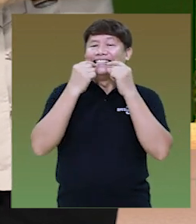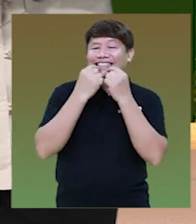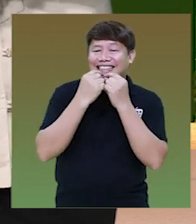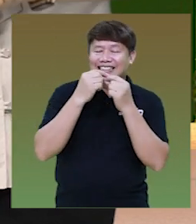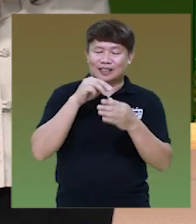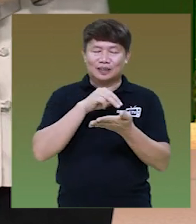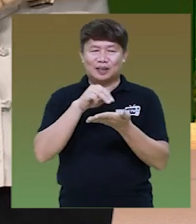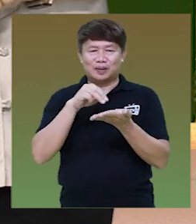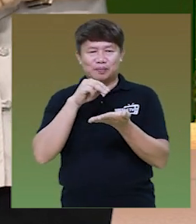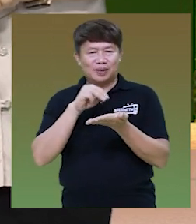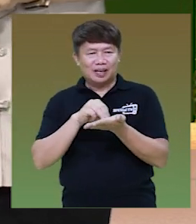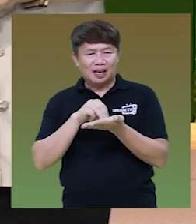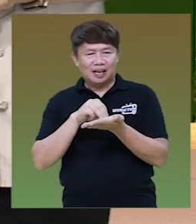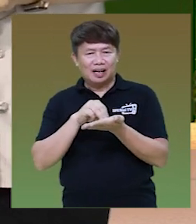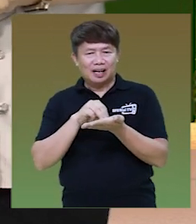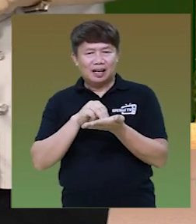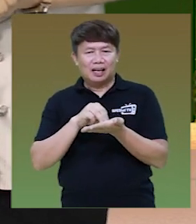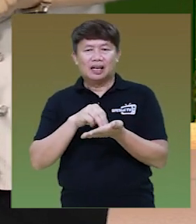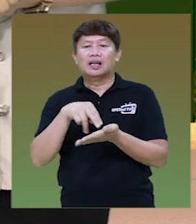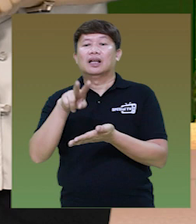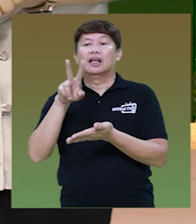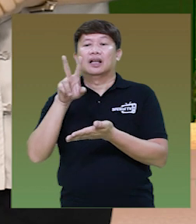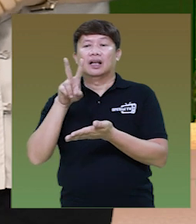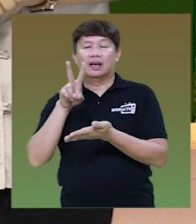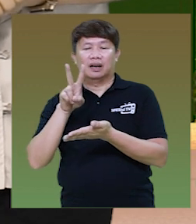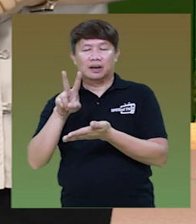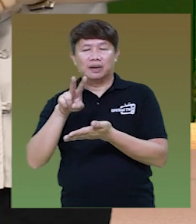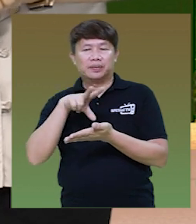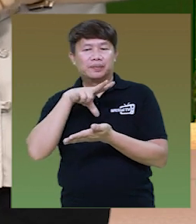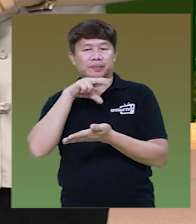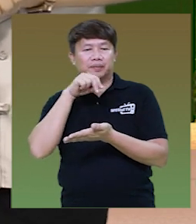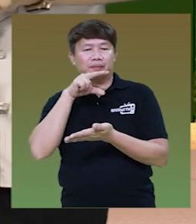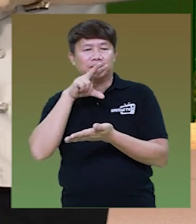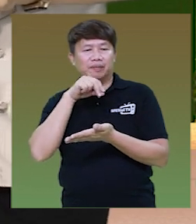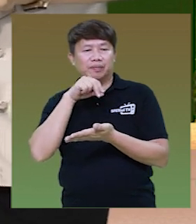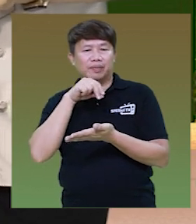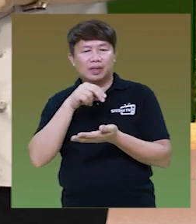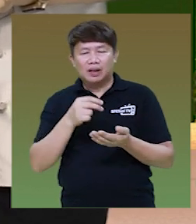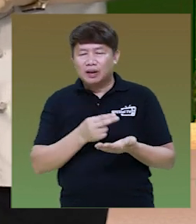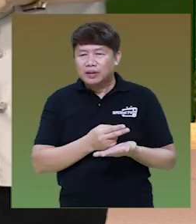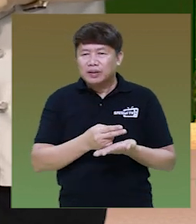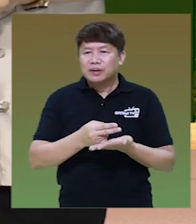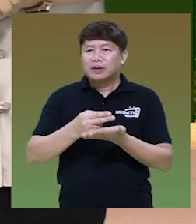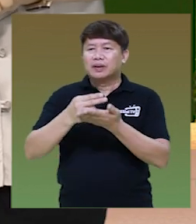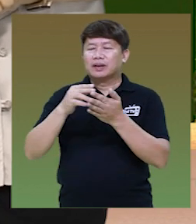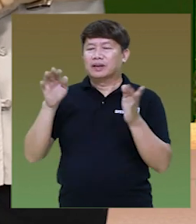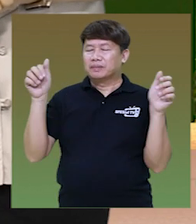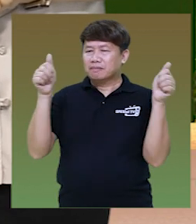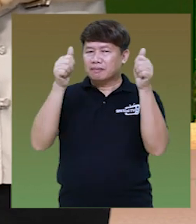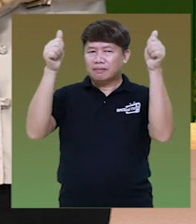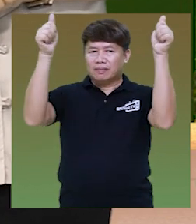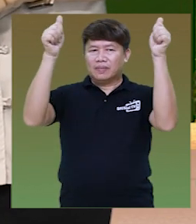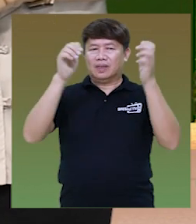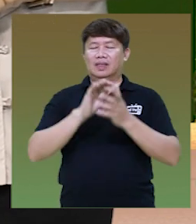firmly on the middle. Then the two ducks rose slowly in the air and flew.